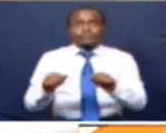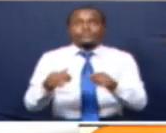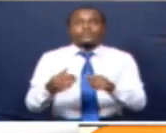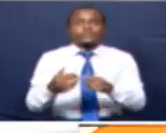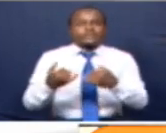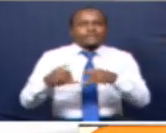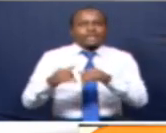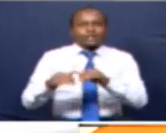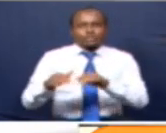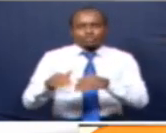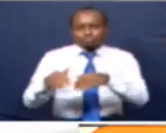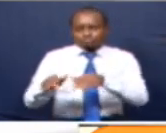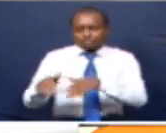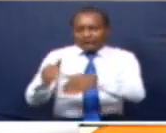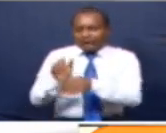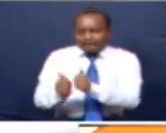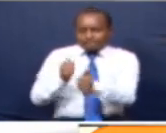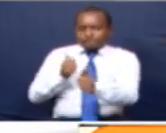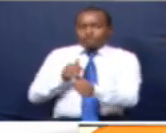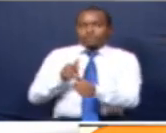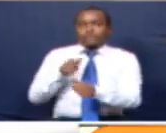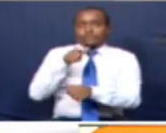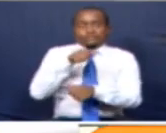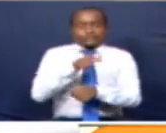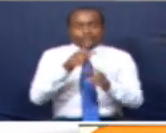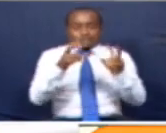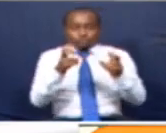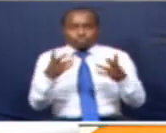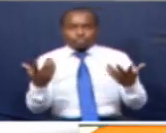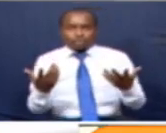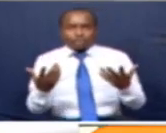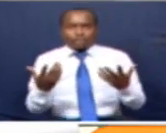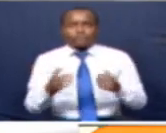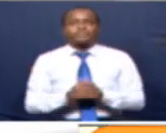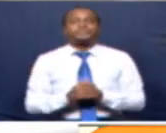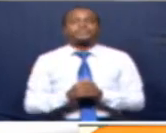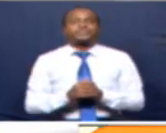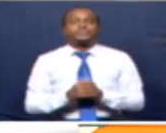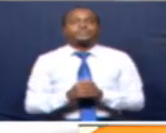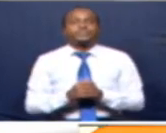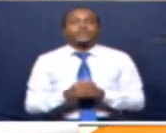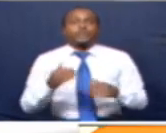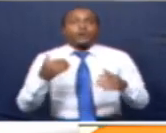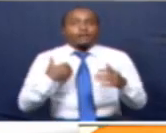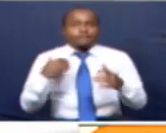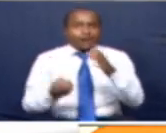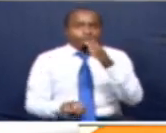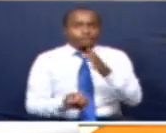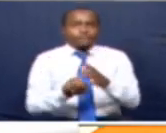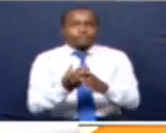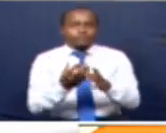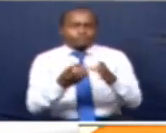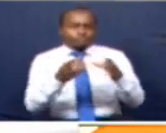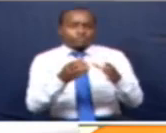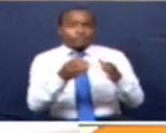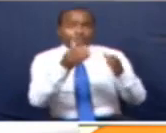move away from such drastic measures into a more palatable scenario in which reformation of the offender